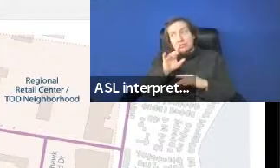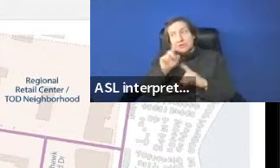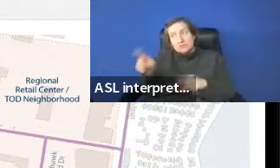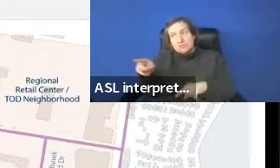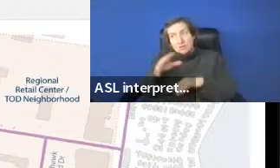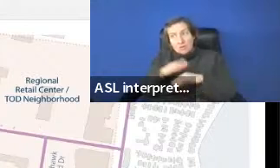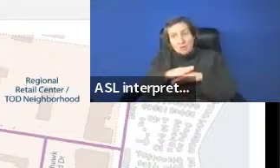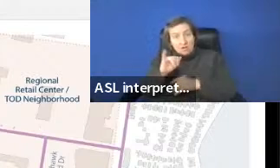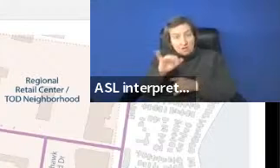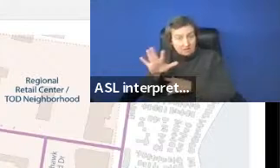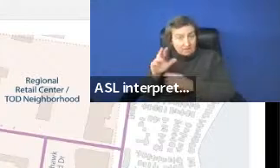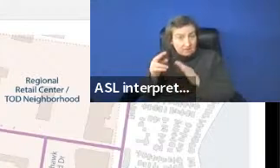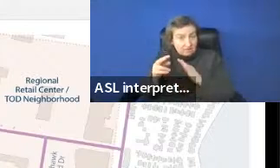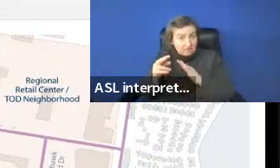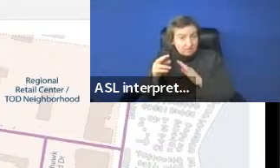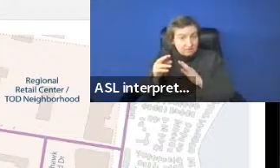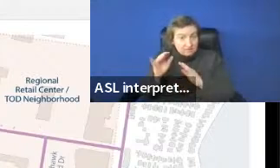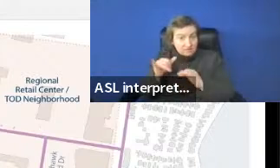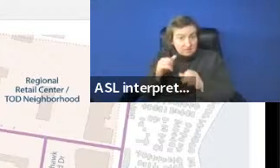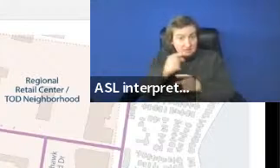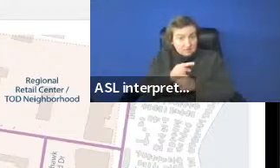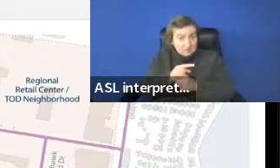onto Interstate 5. Is that correct?